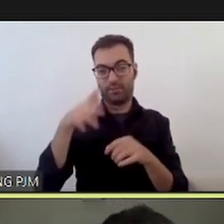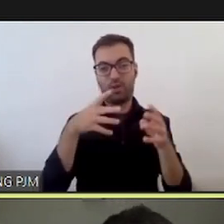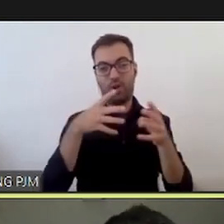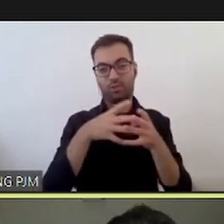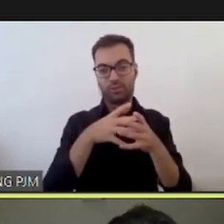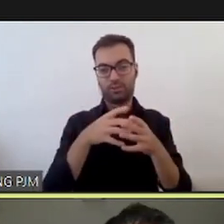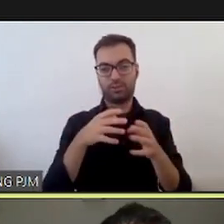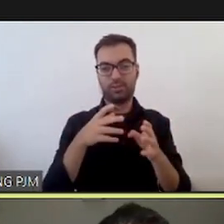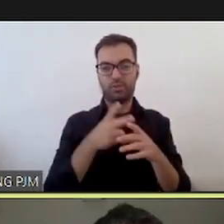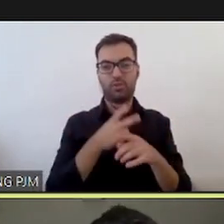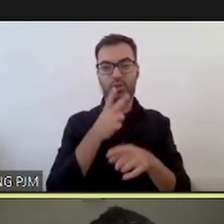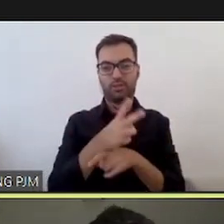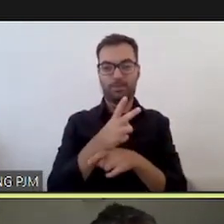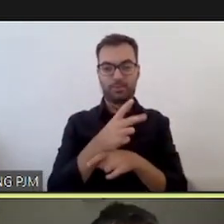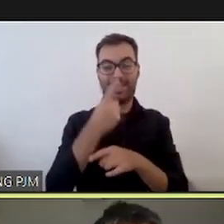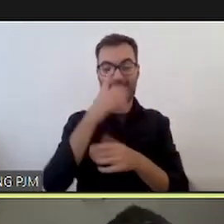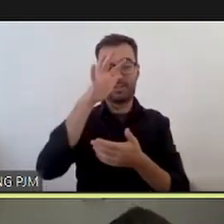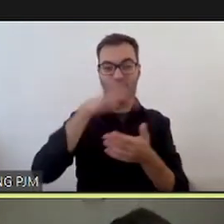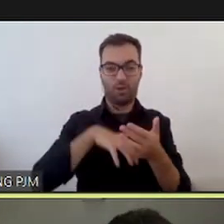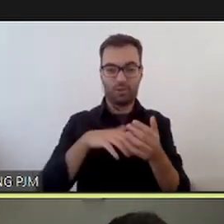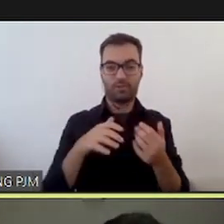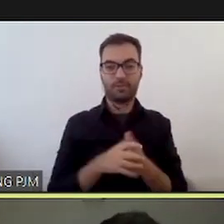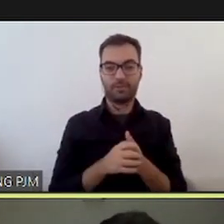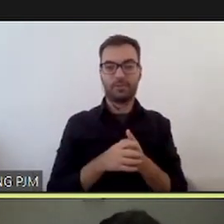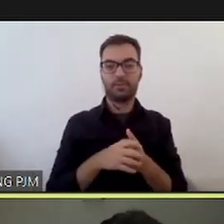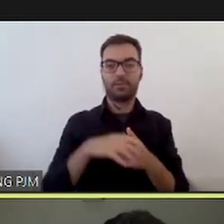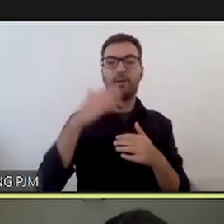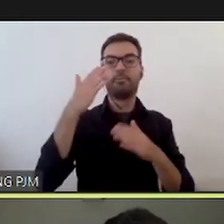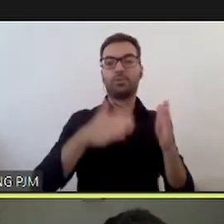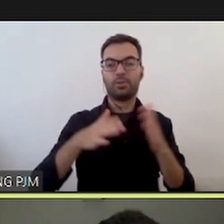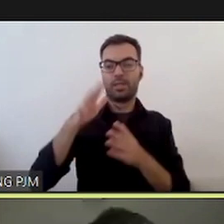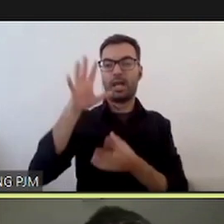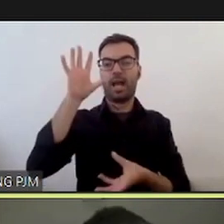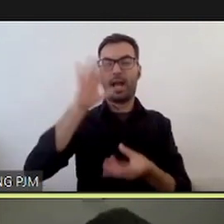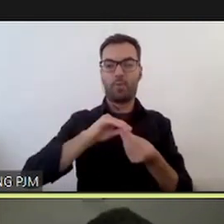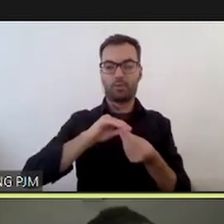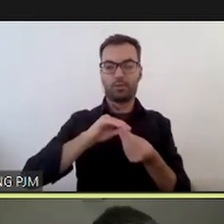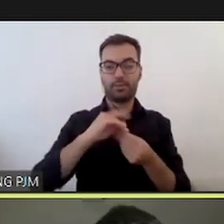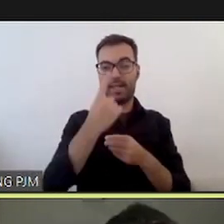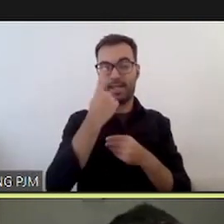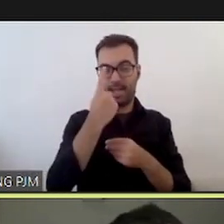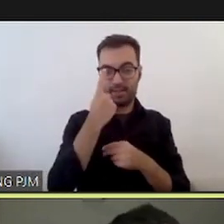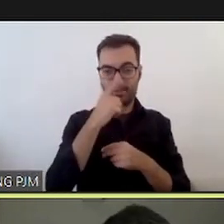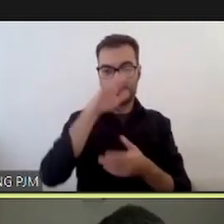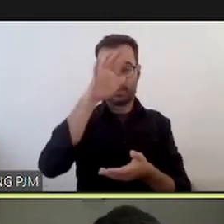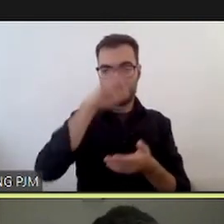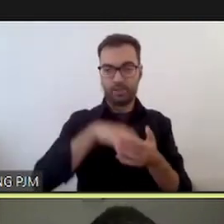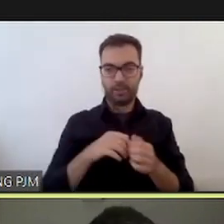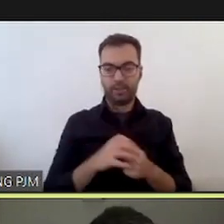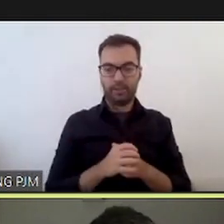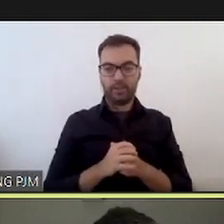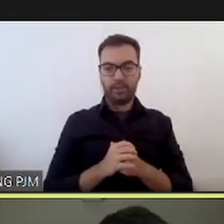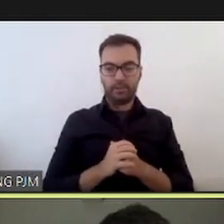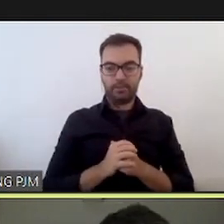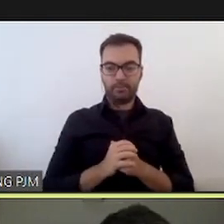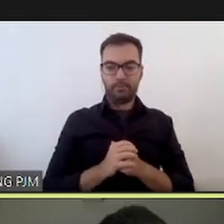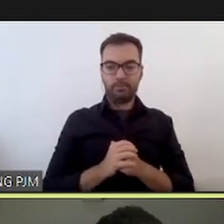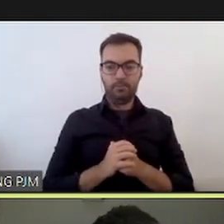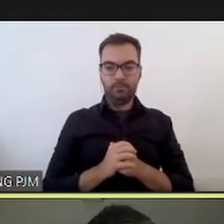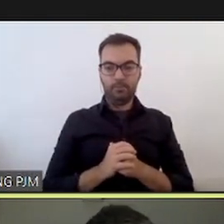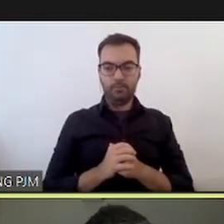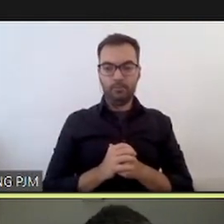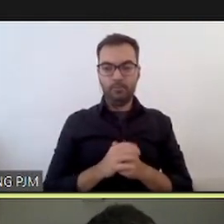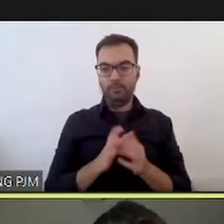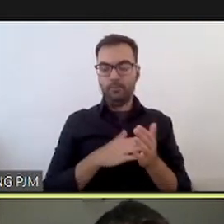of accessibility and prepare a report for this one page, which is you can enter. Like,